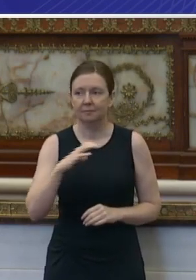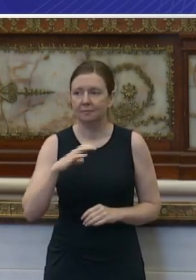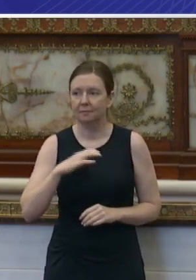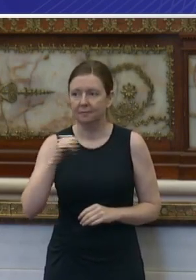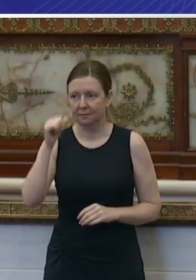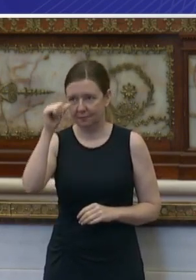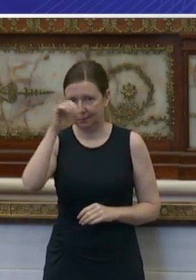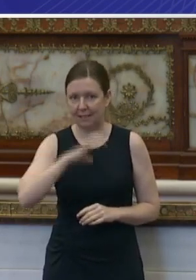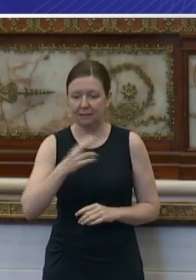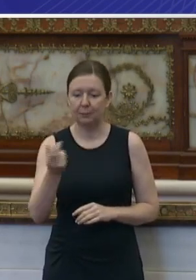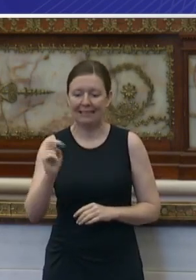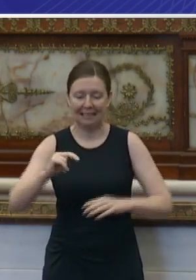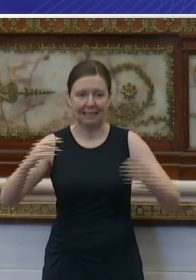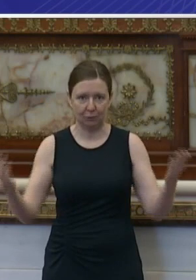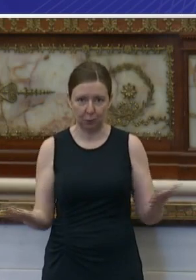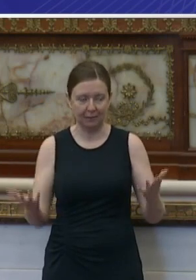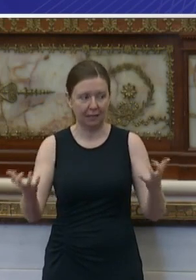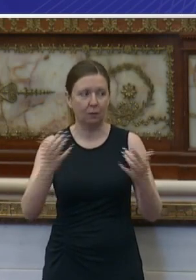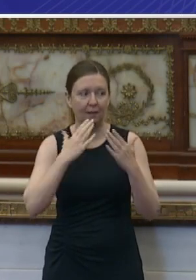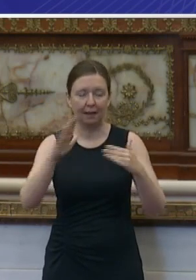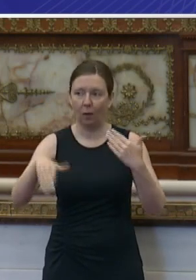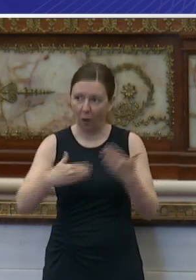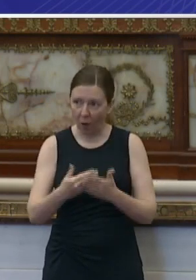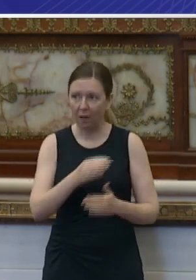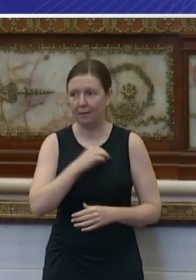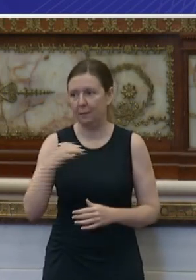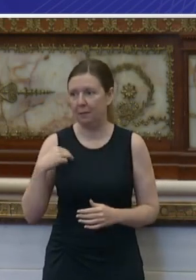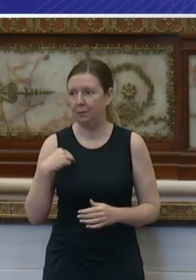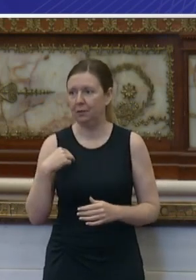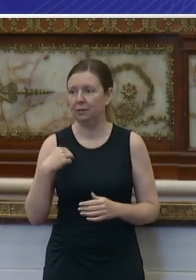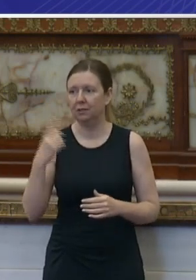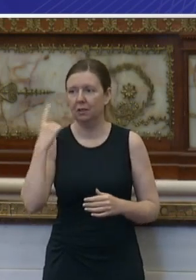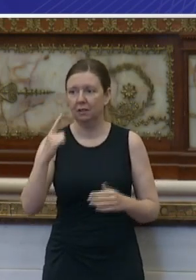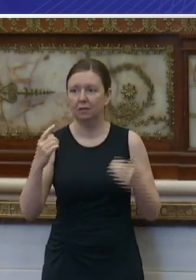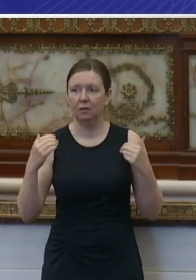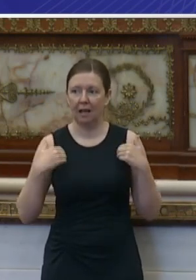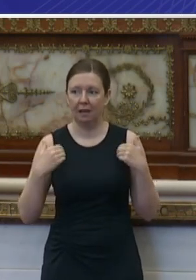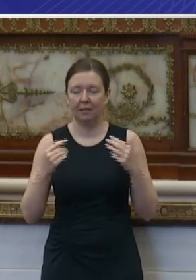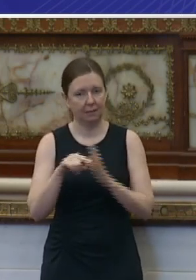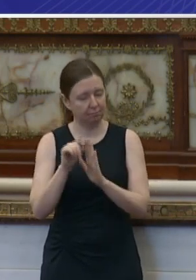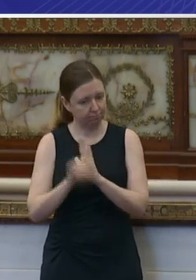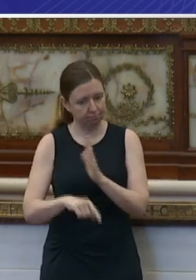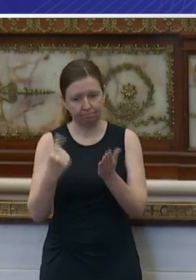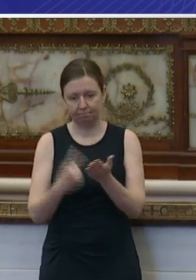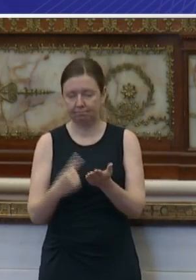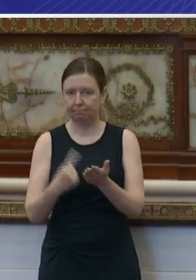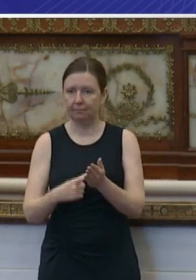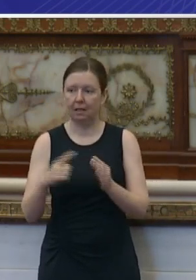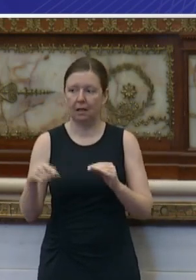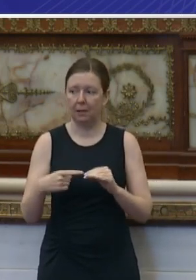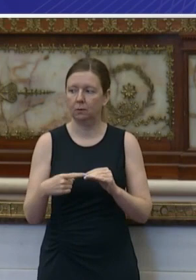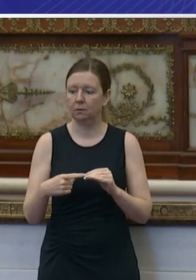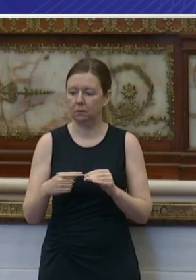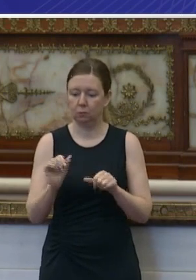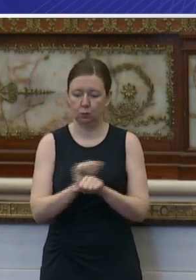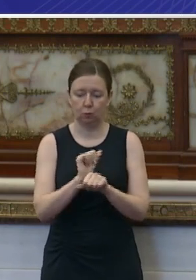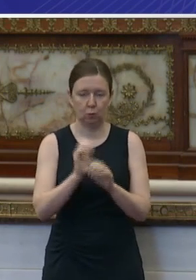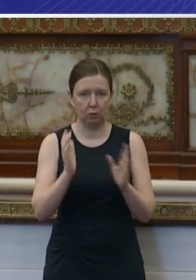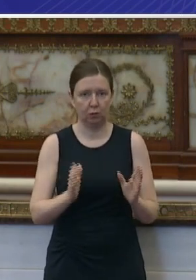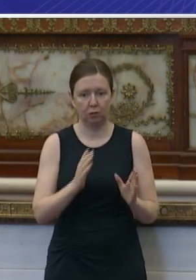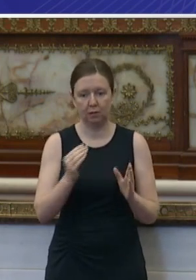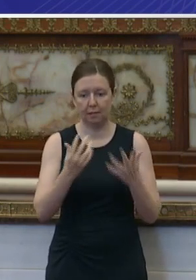Councilman Heenan is present, and I want to thank all the members for having this deep dive conversation about workers